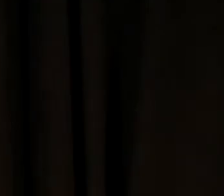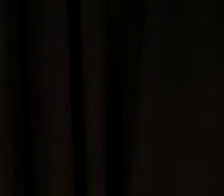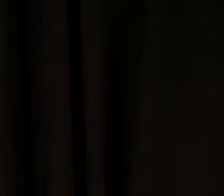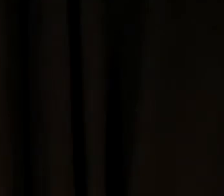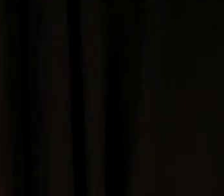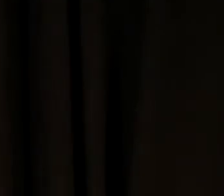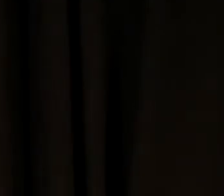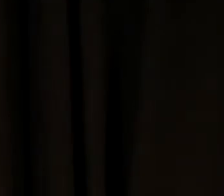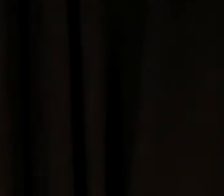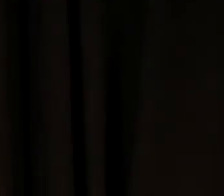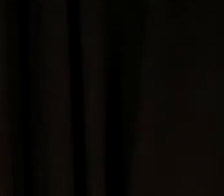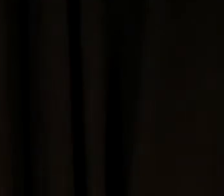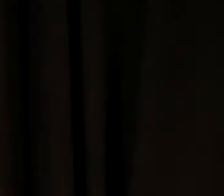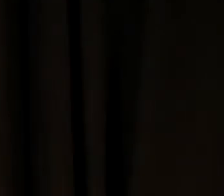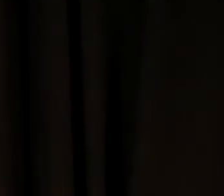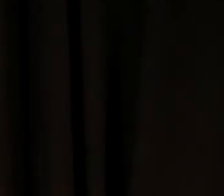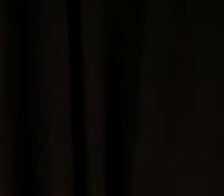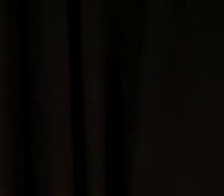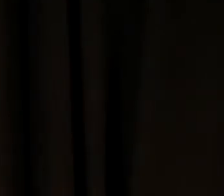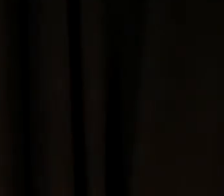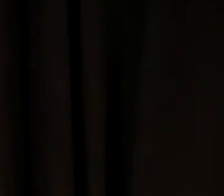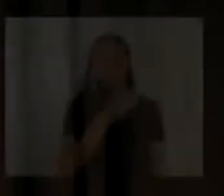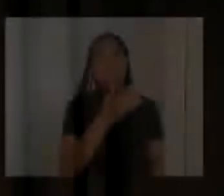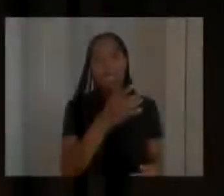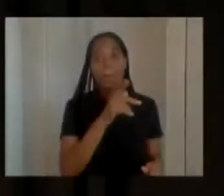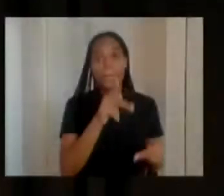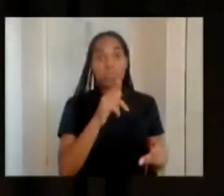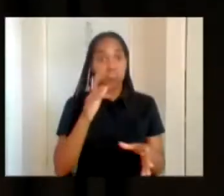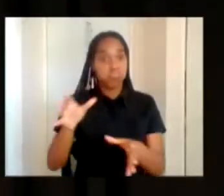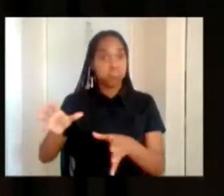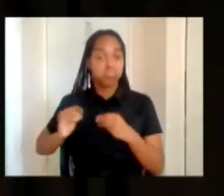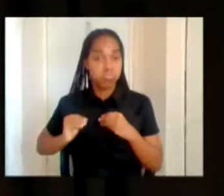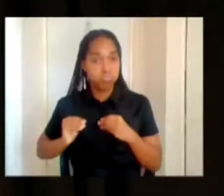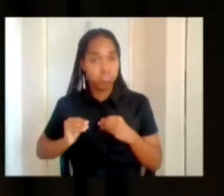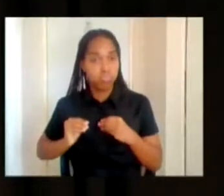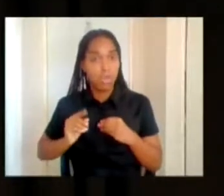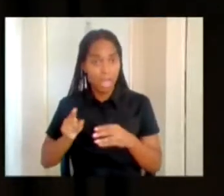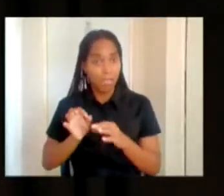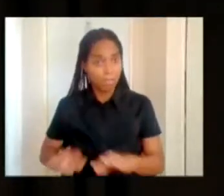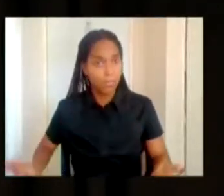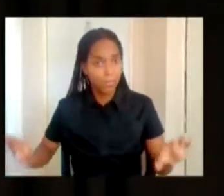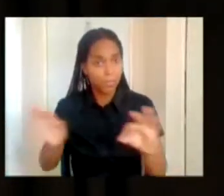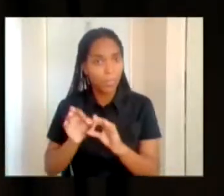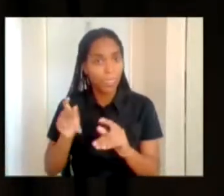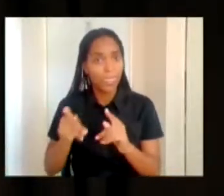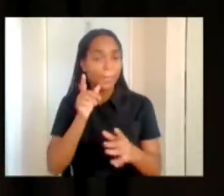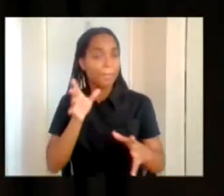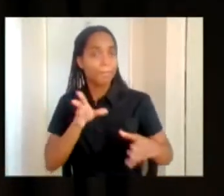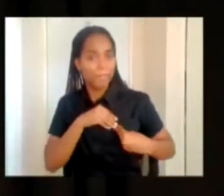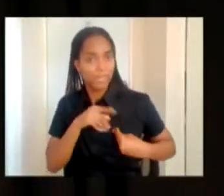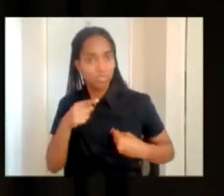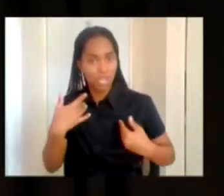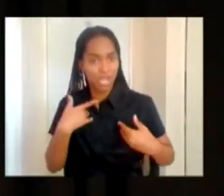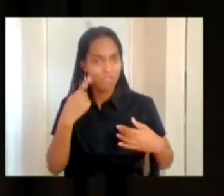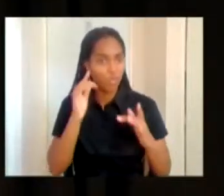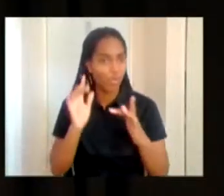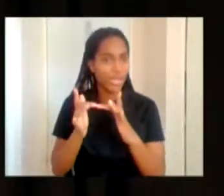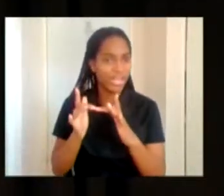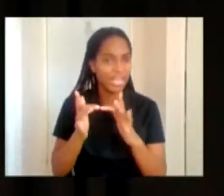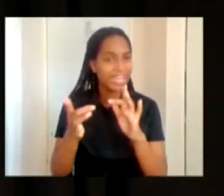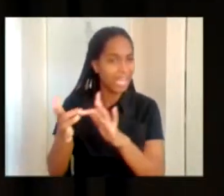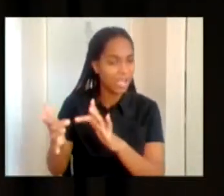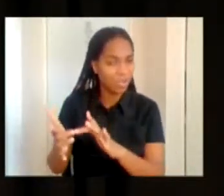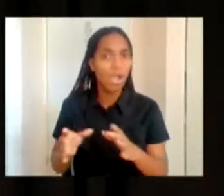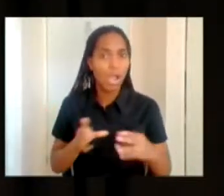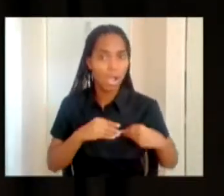a 5G case or in cases like that, the number of receivers actually matters. Like the number of receivers you actually have in the network matters. Things start to slow down